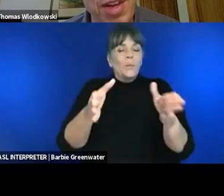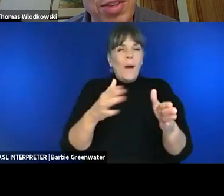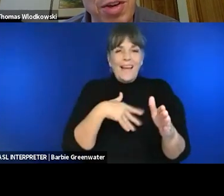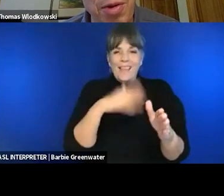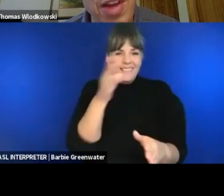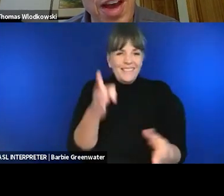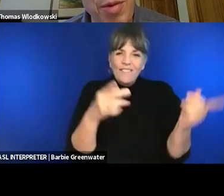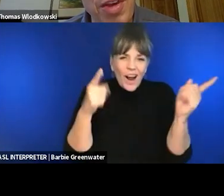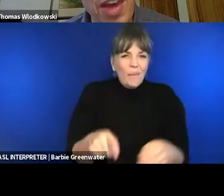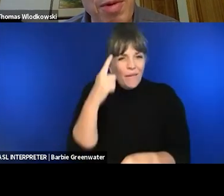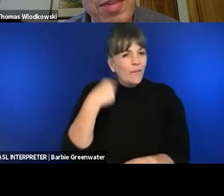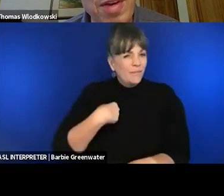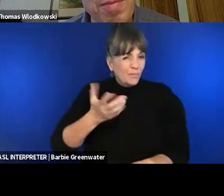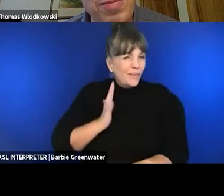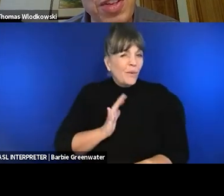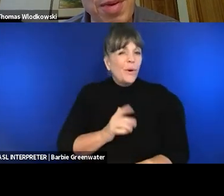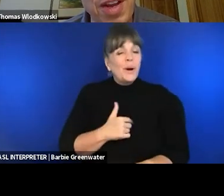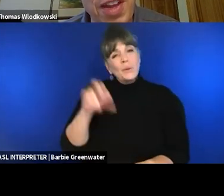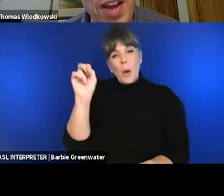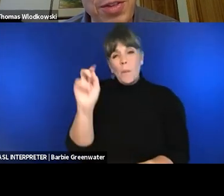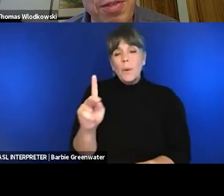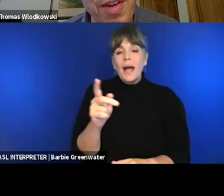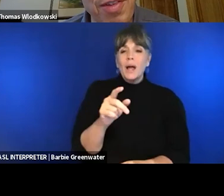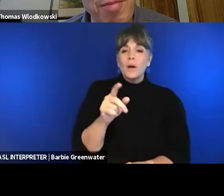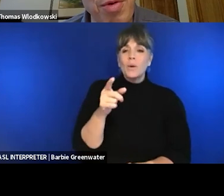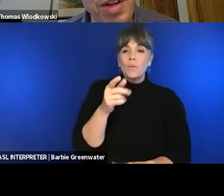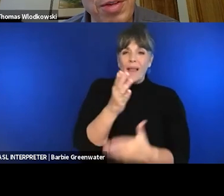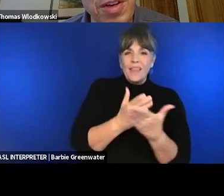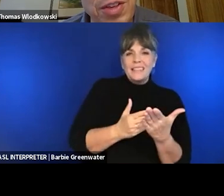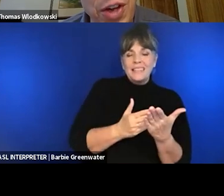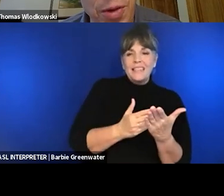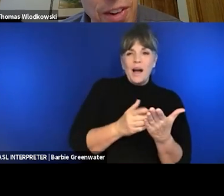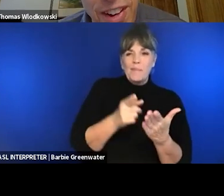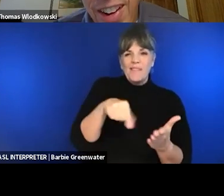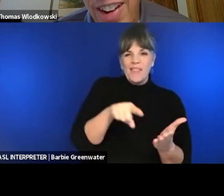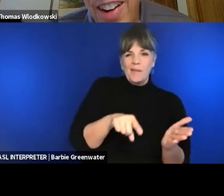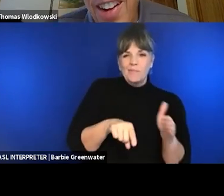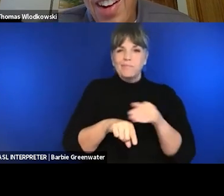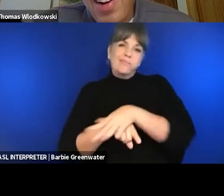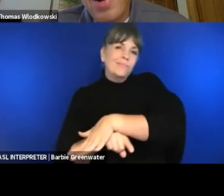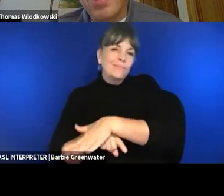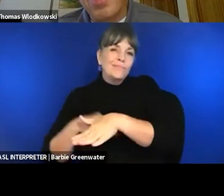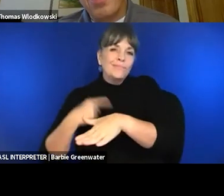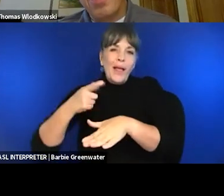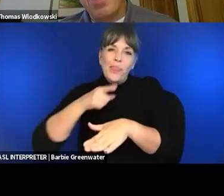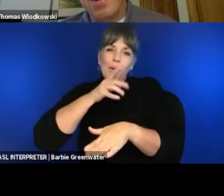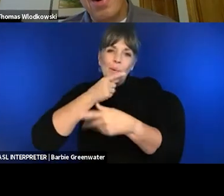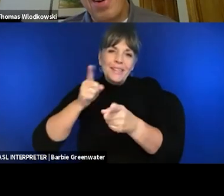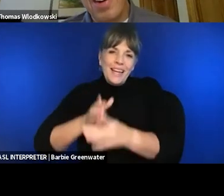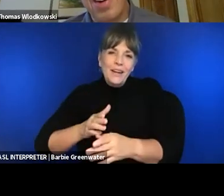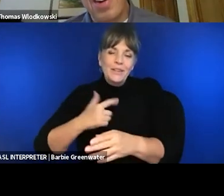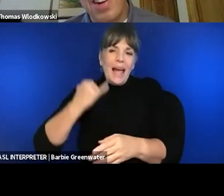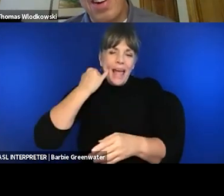life for me. So I'm okay with some stepping on the announcer if I'm more included in the show. It is indeed